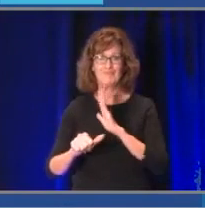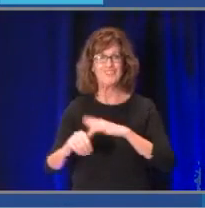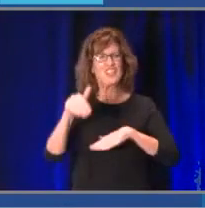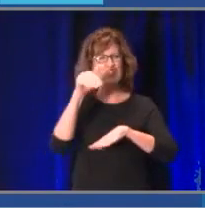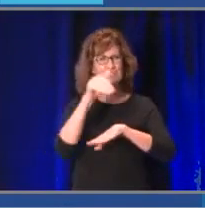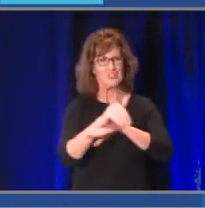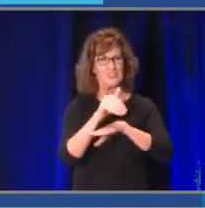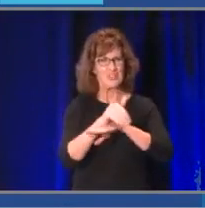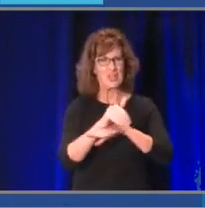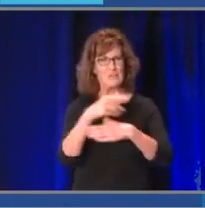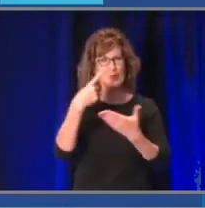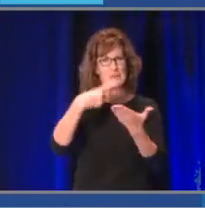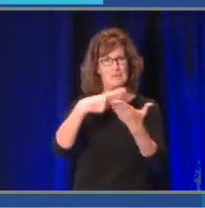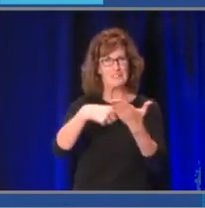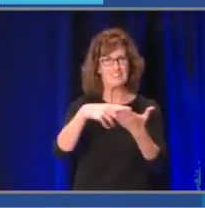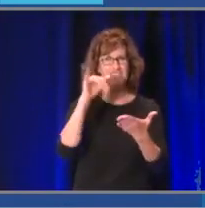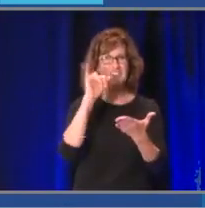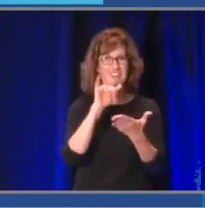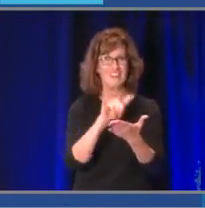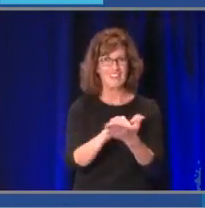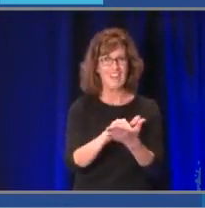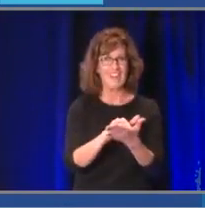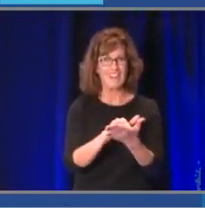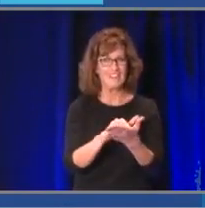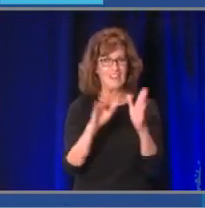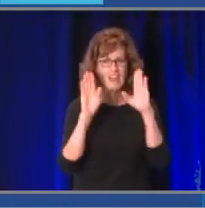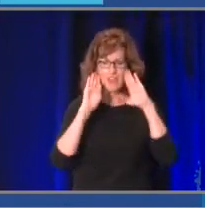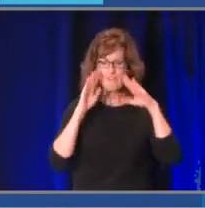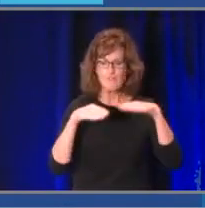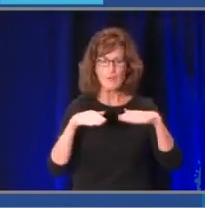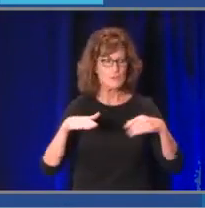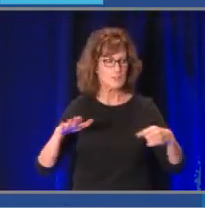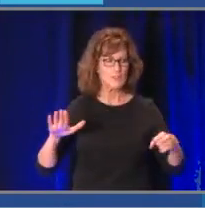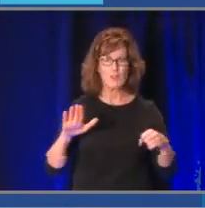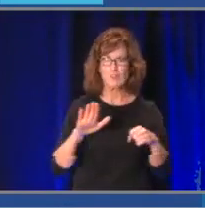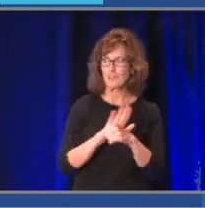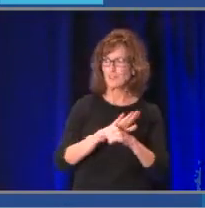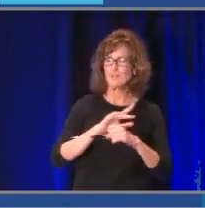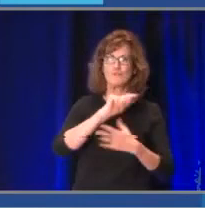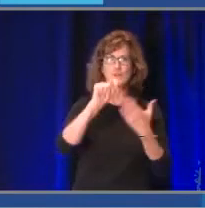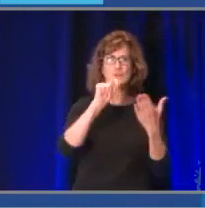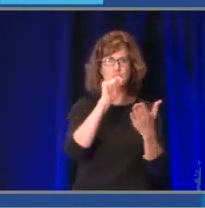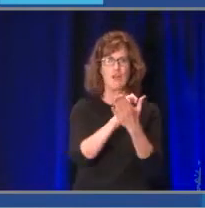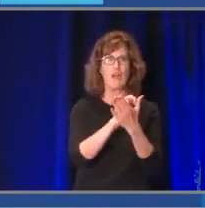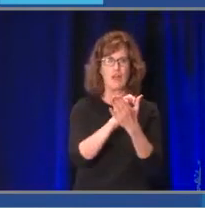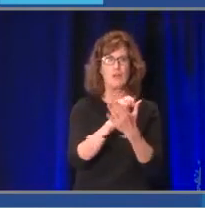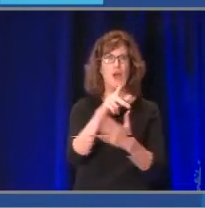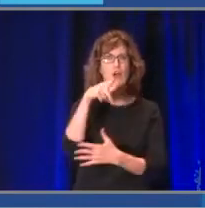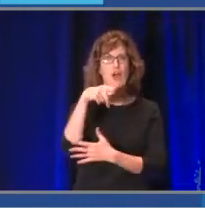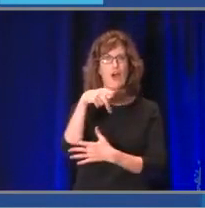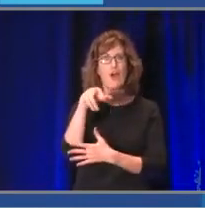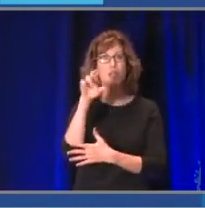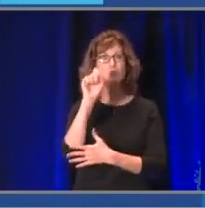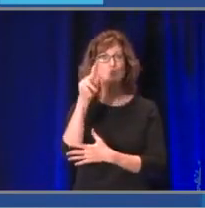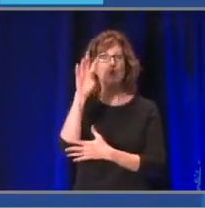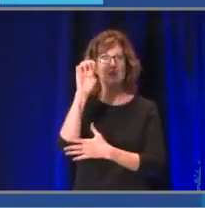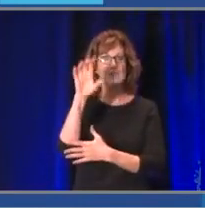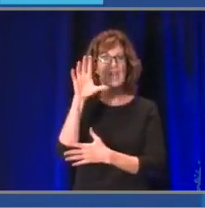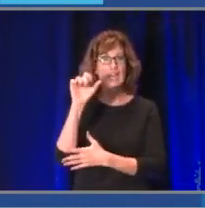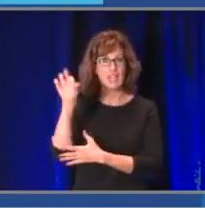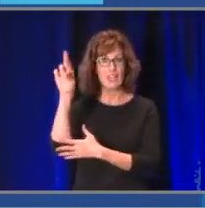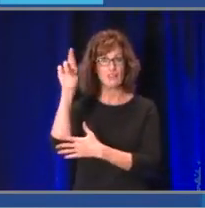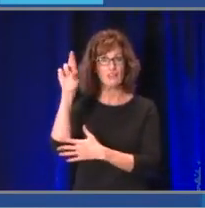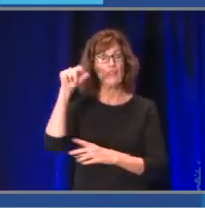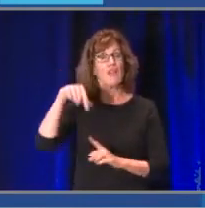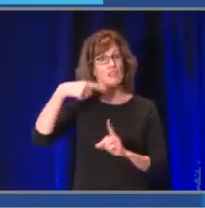be focused on and really dedicating this entire event toward is prostate cancer. And for those that you may not know, this